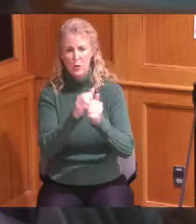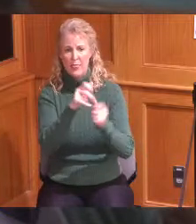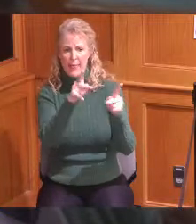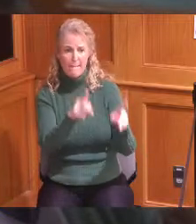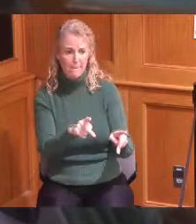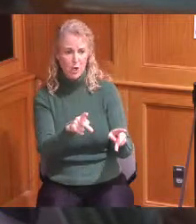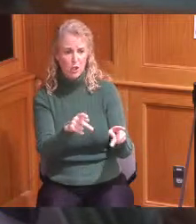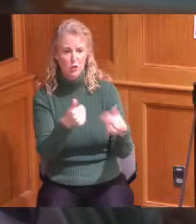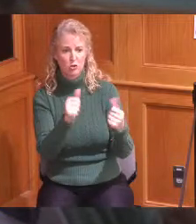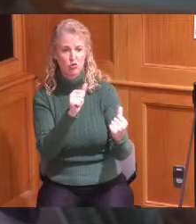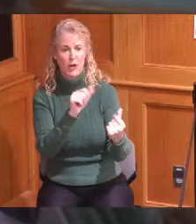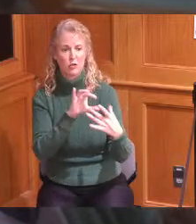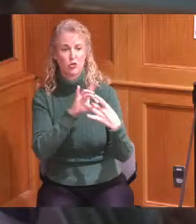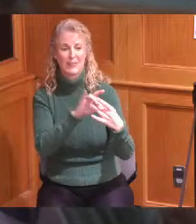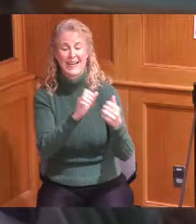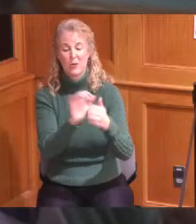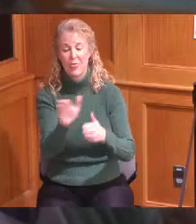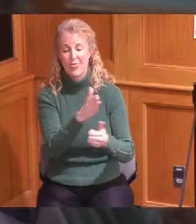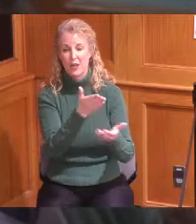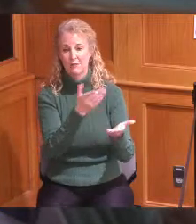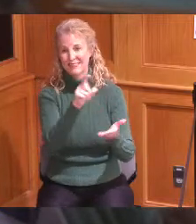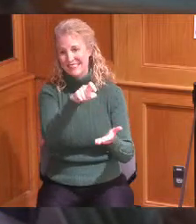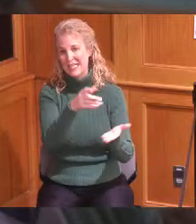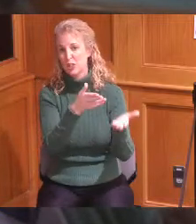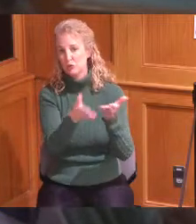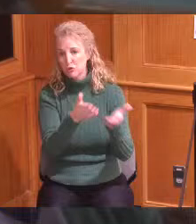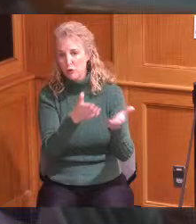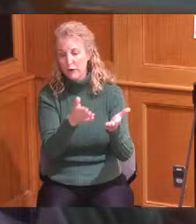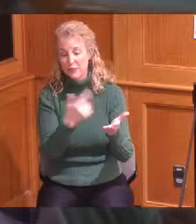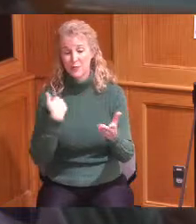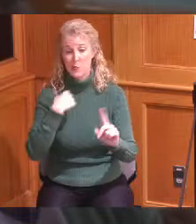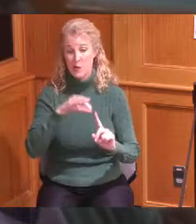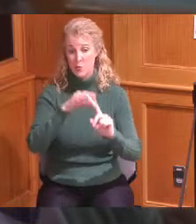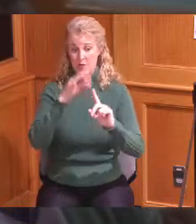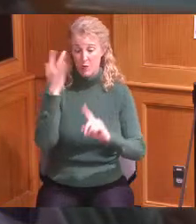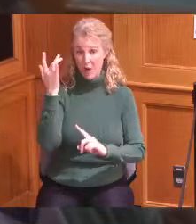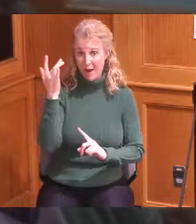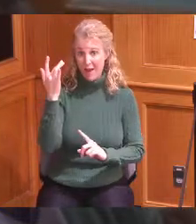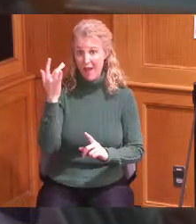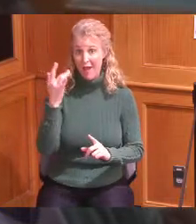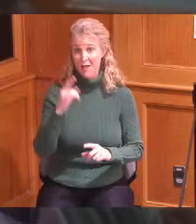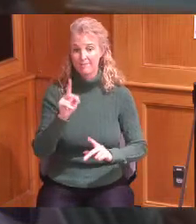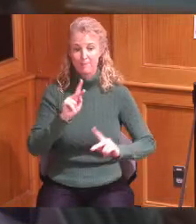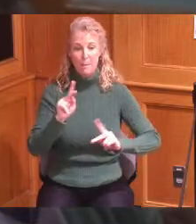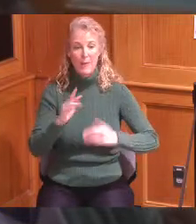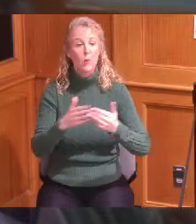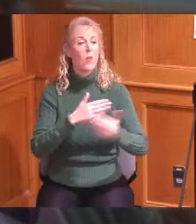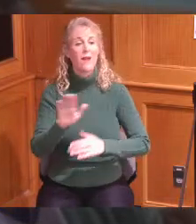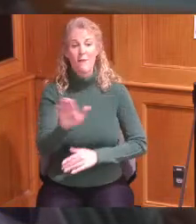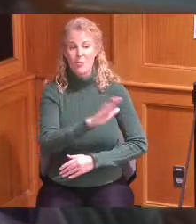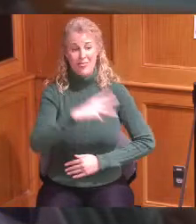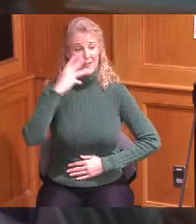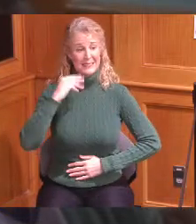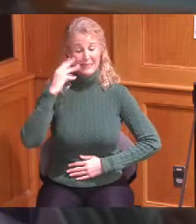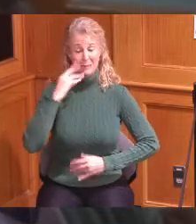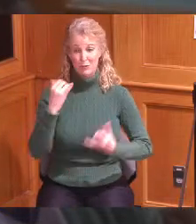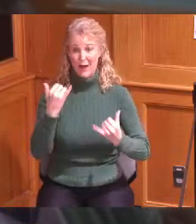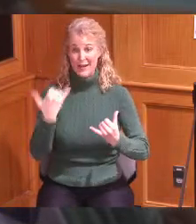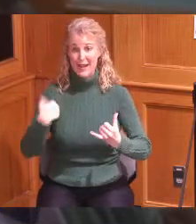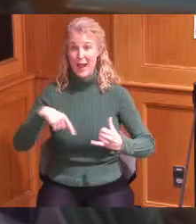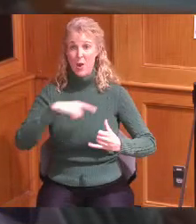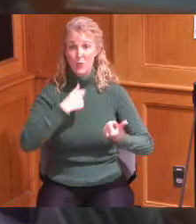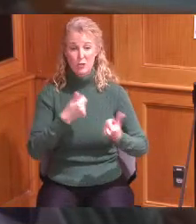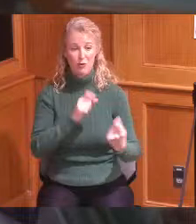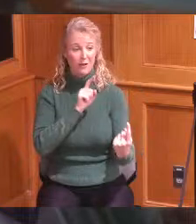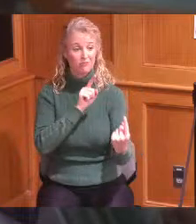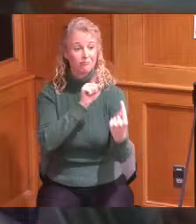to get them connected to the services that they need. So I think what's unique about this program is that it meets people where they are on the street. So, it's